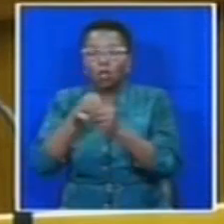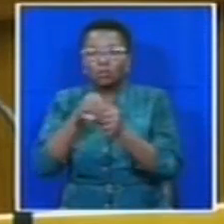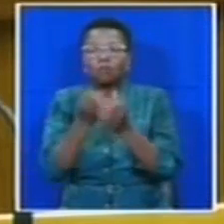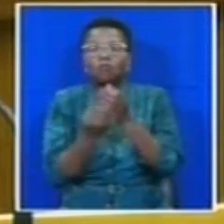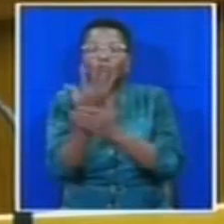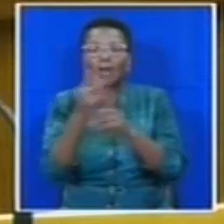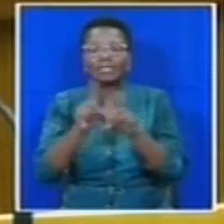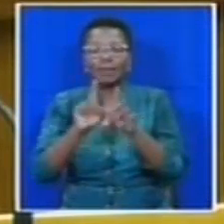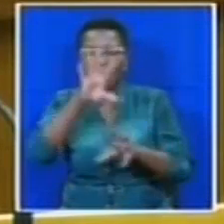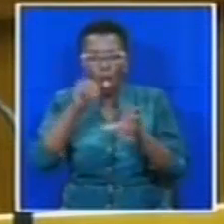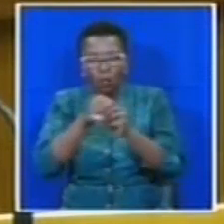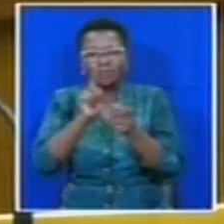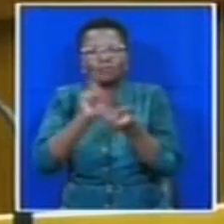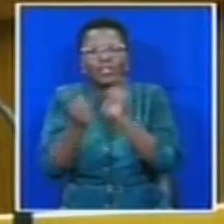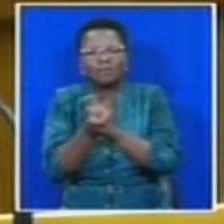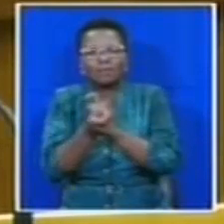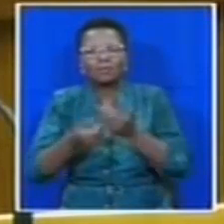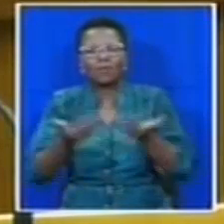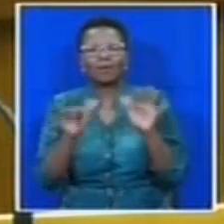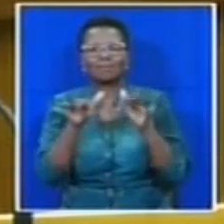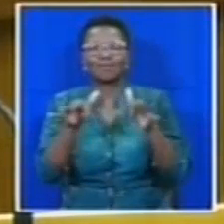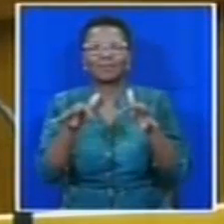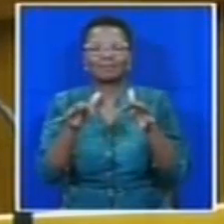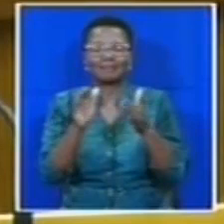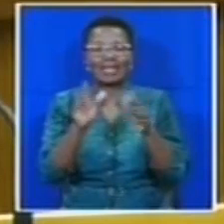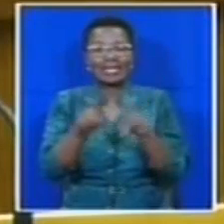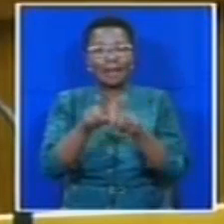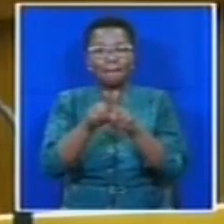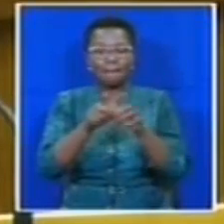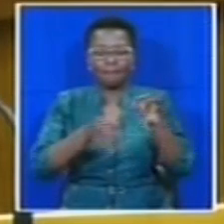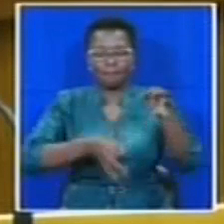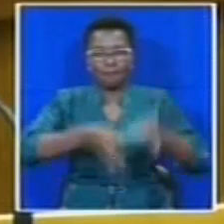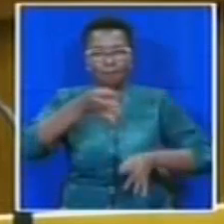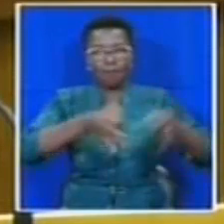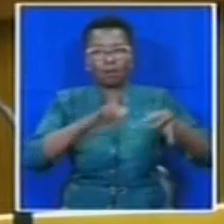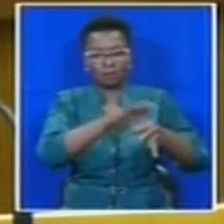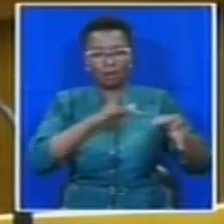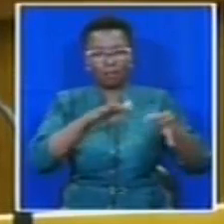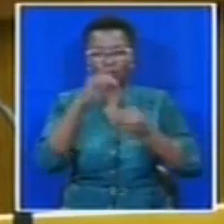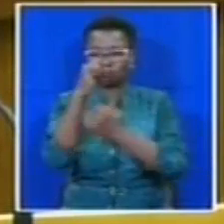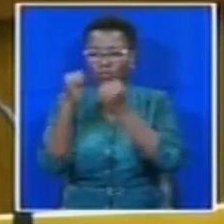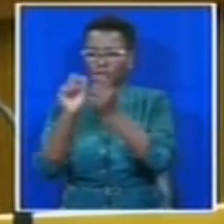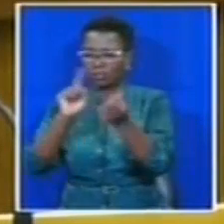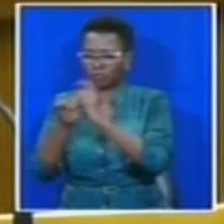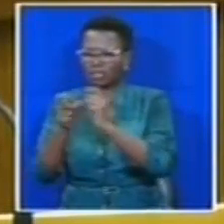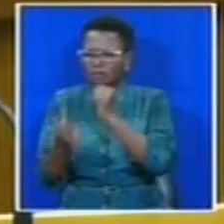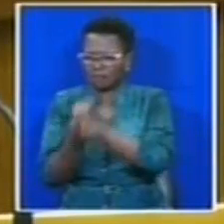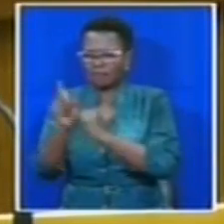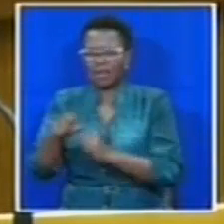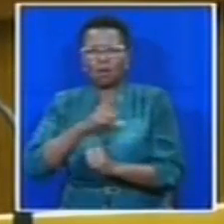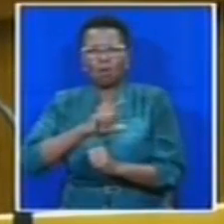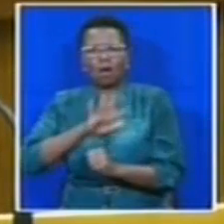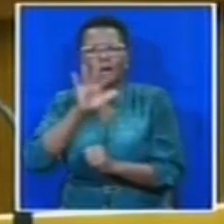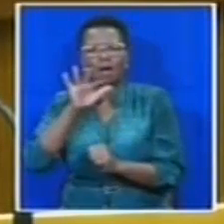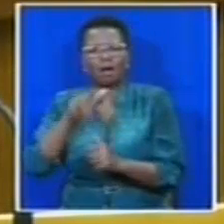transformation, and some of the political and structural changes we must make in order to create a better future for